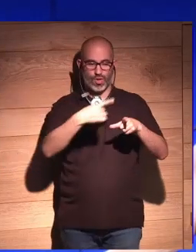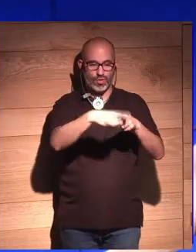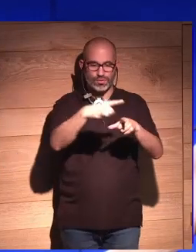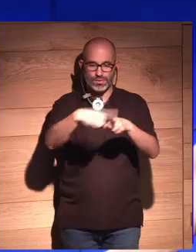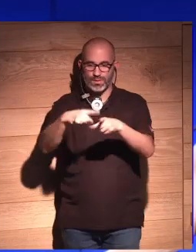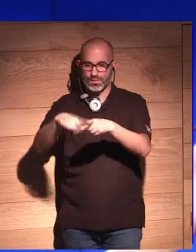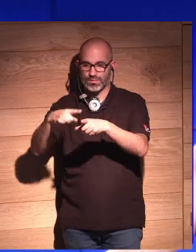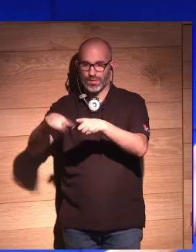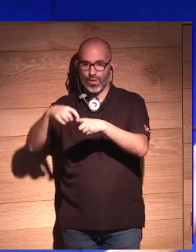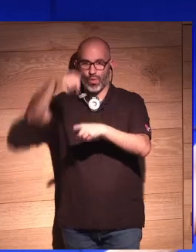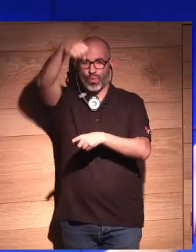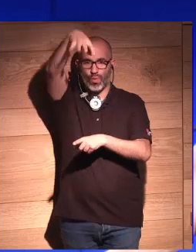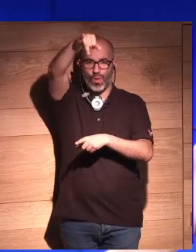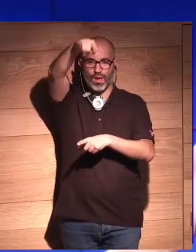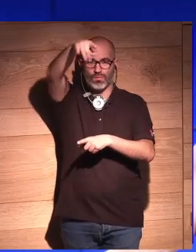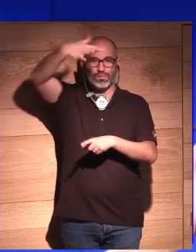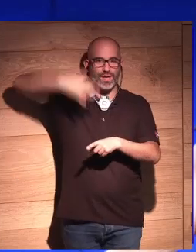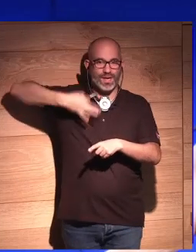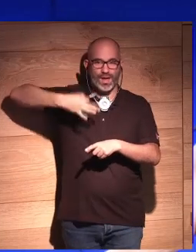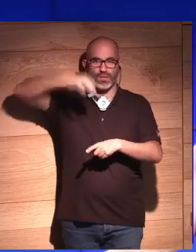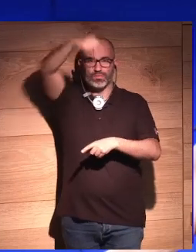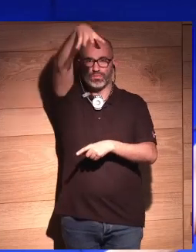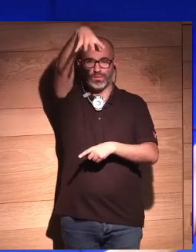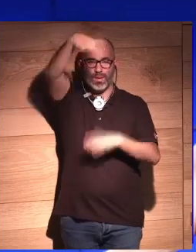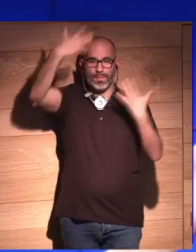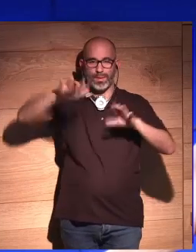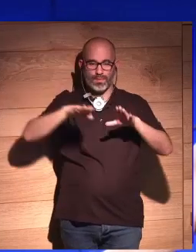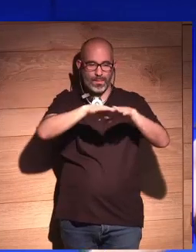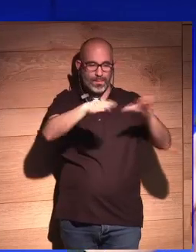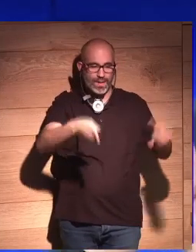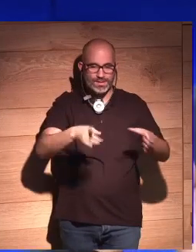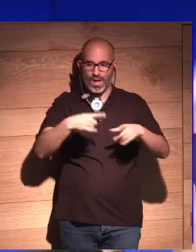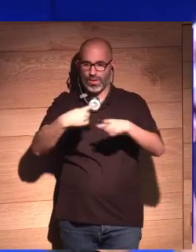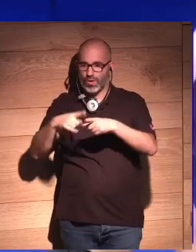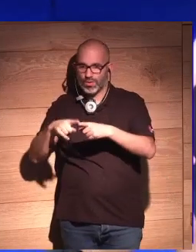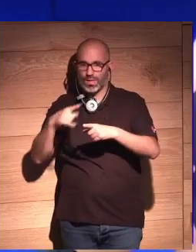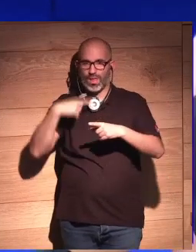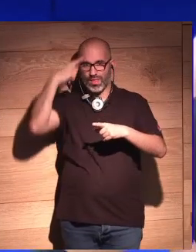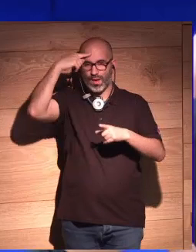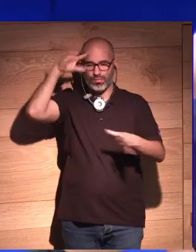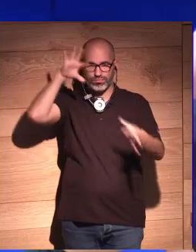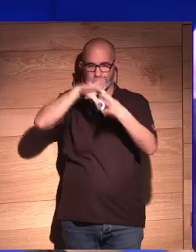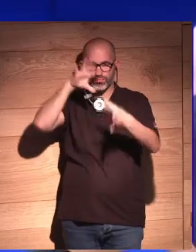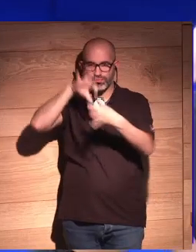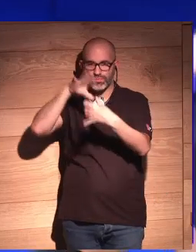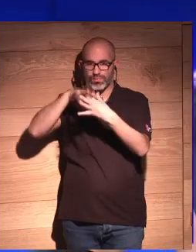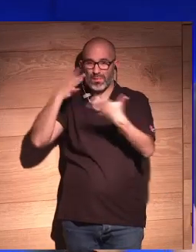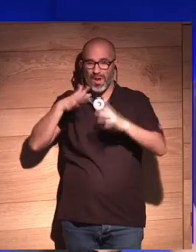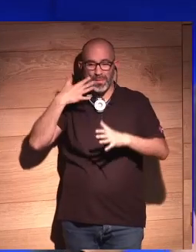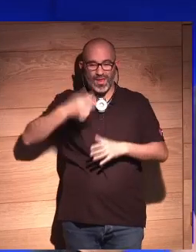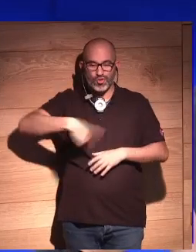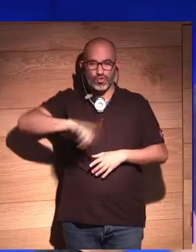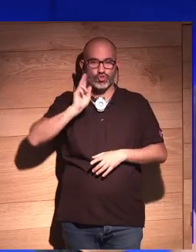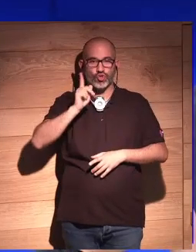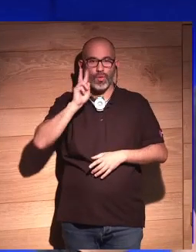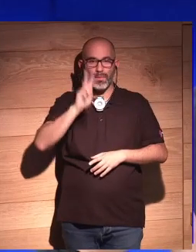that's the table. But really, all you see is light. And so the brain has ways of creating